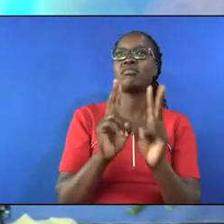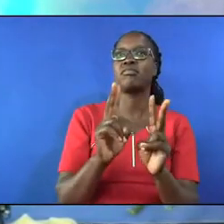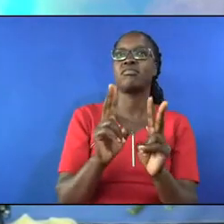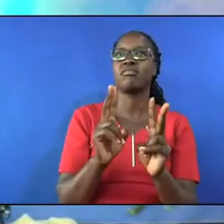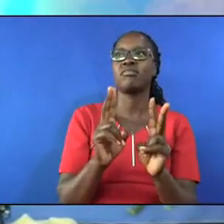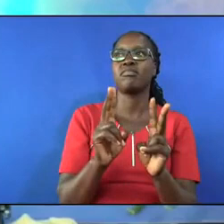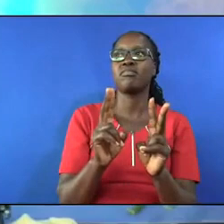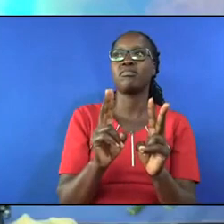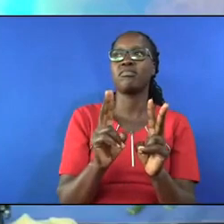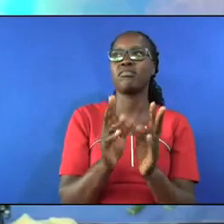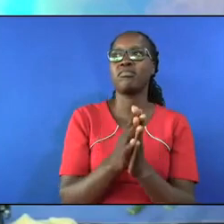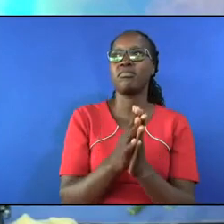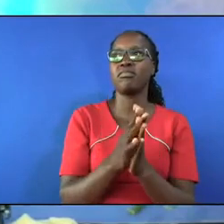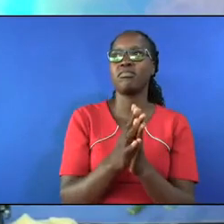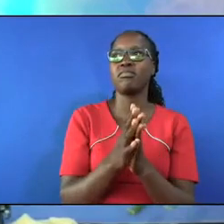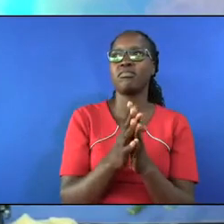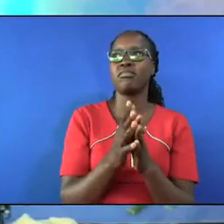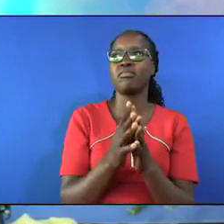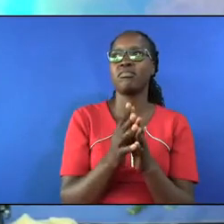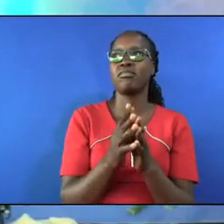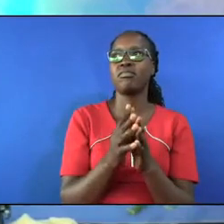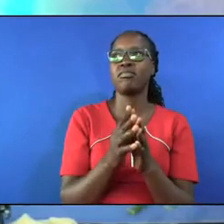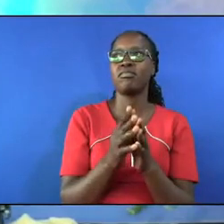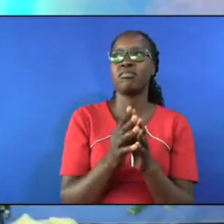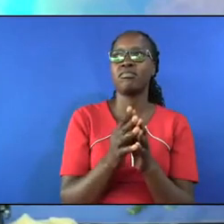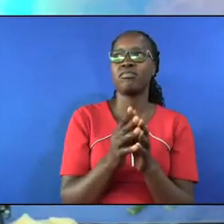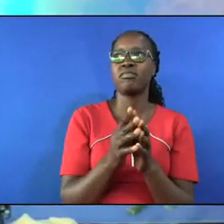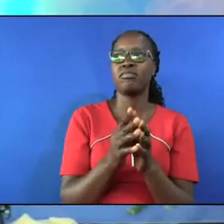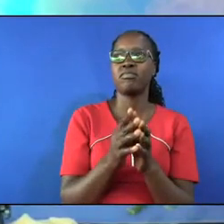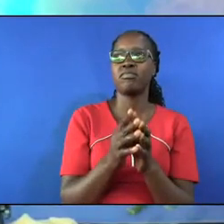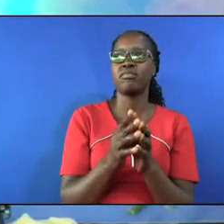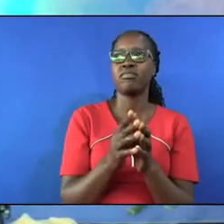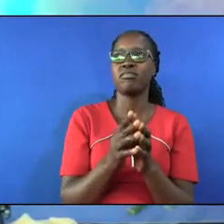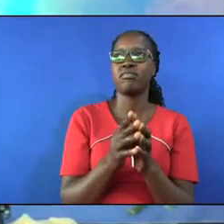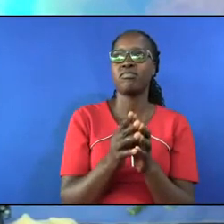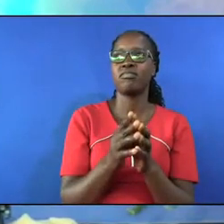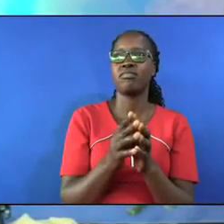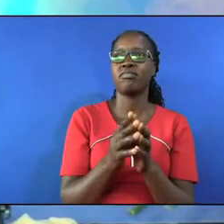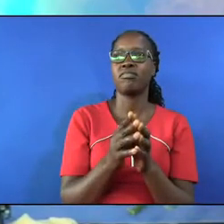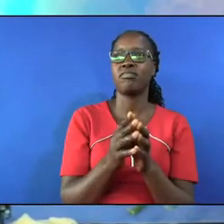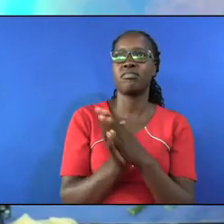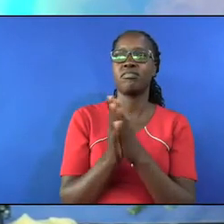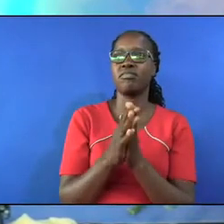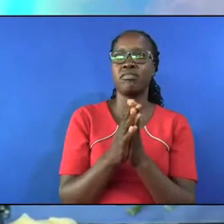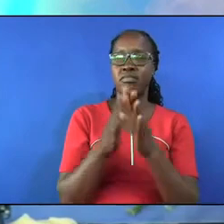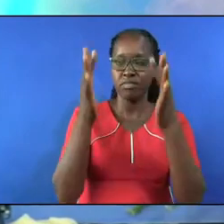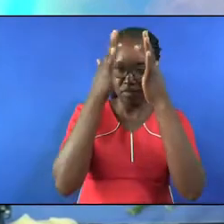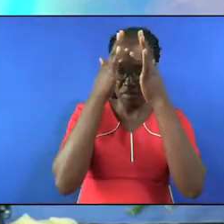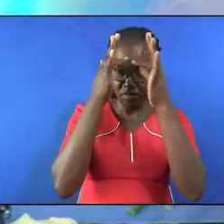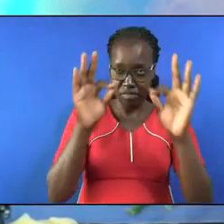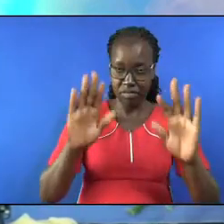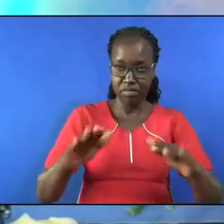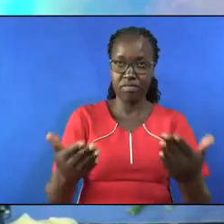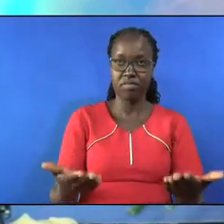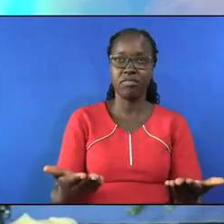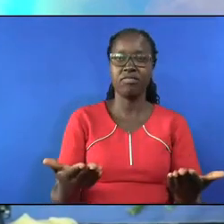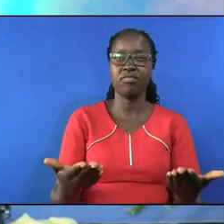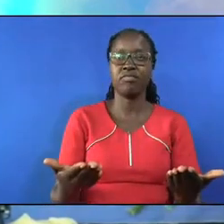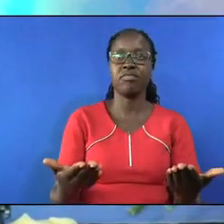We shall just read a few verses. We won't read the whole story. So this is a story of the parable of the wedding banquet.